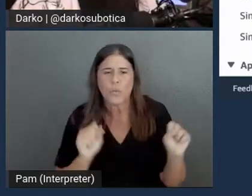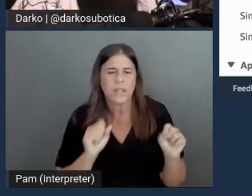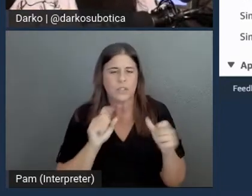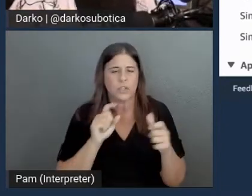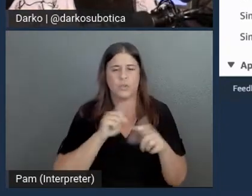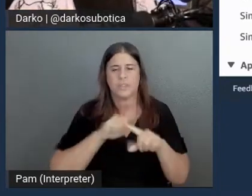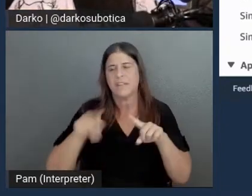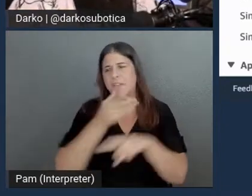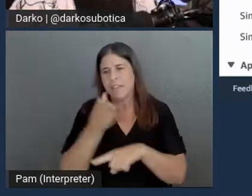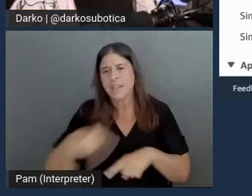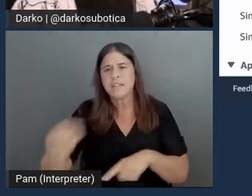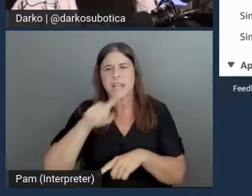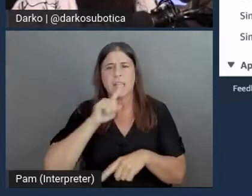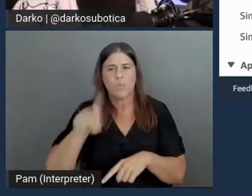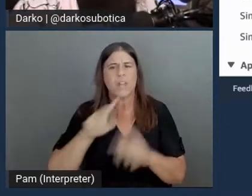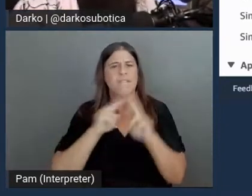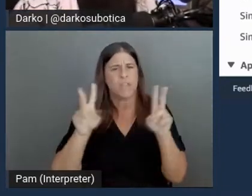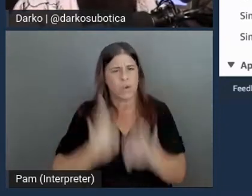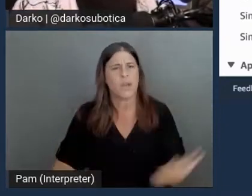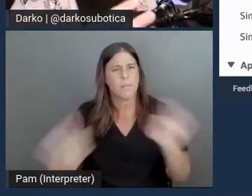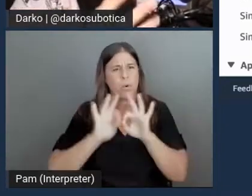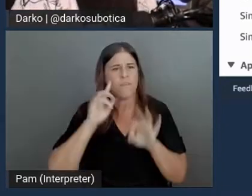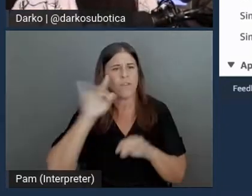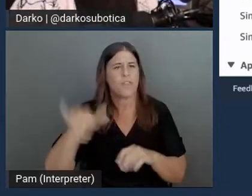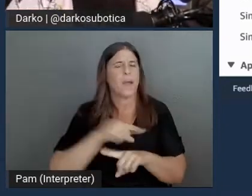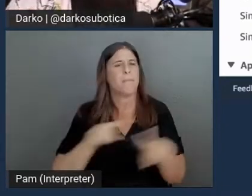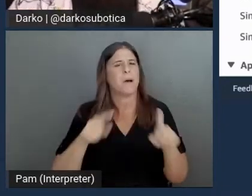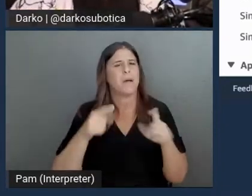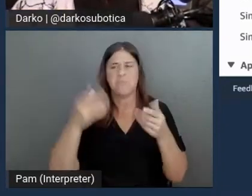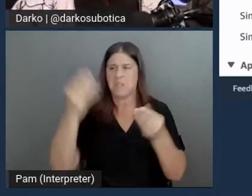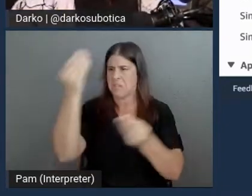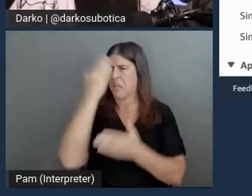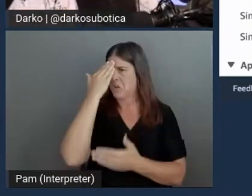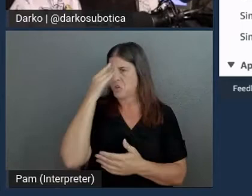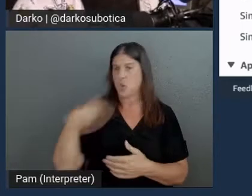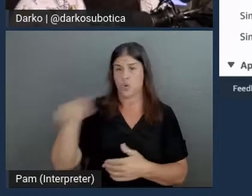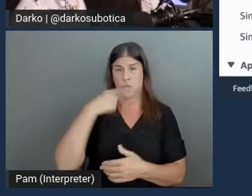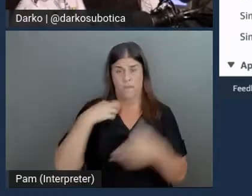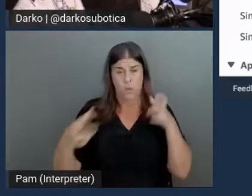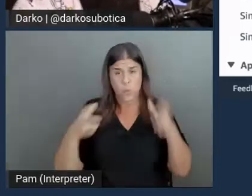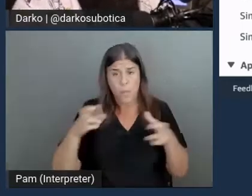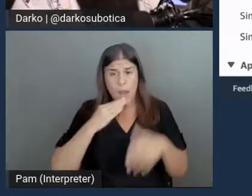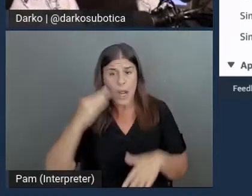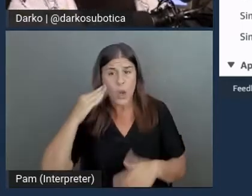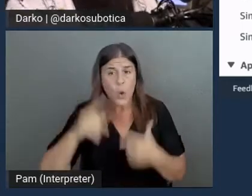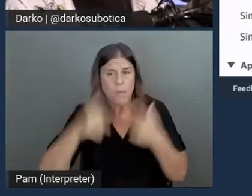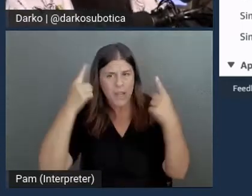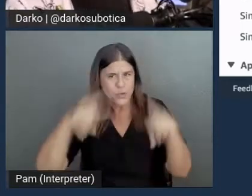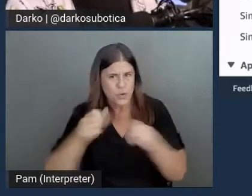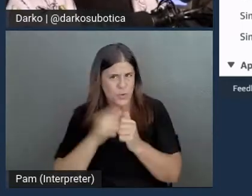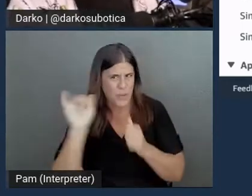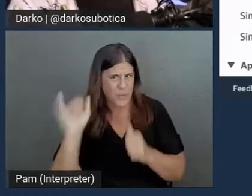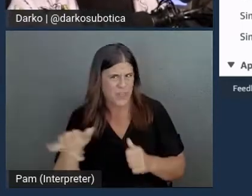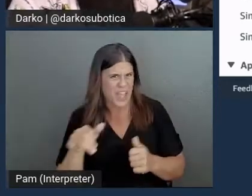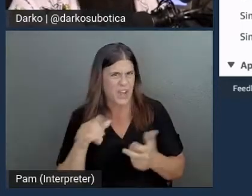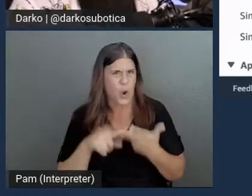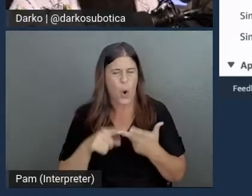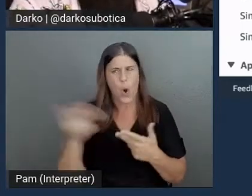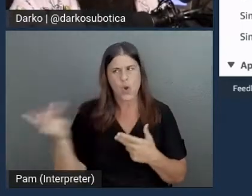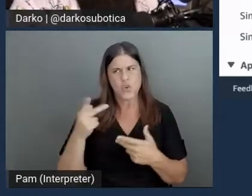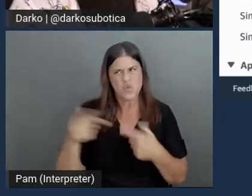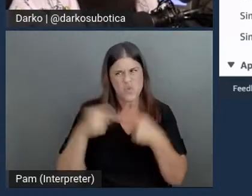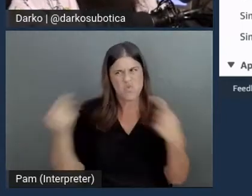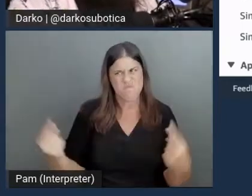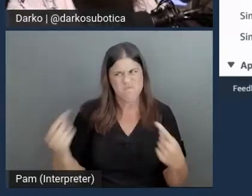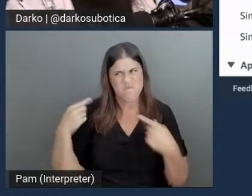that can be, kind of very important on this one. So let us know. Do you have a robot at home, and do you agree with it, or does it do a good